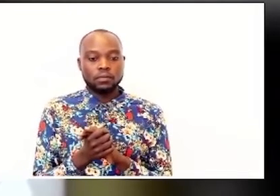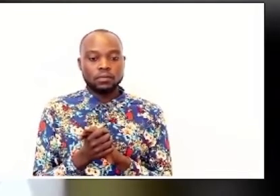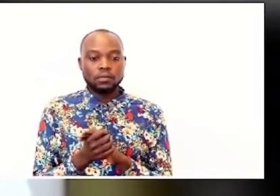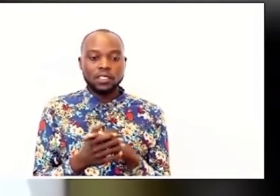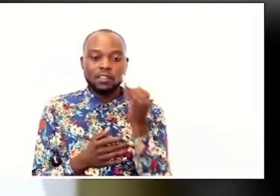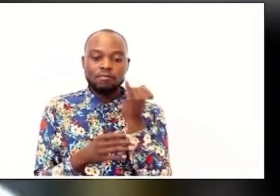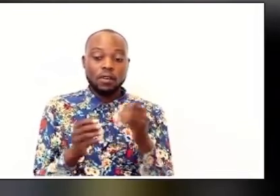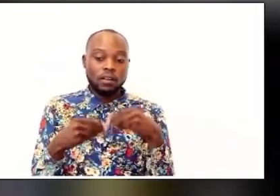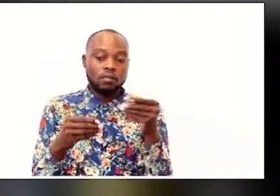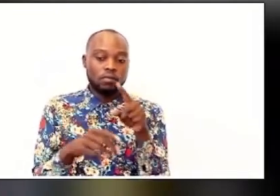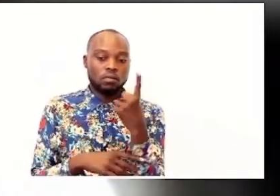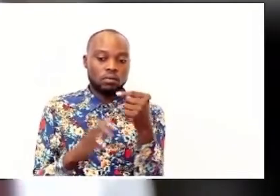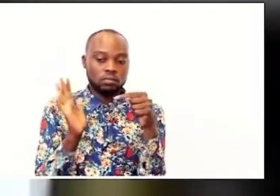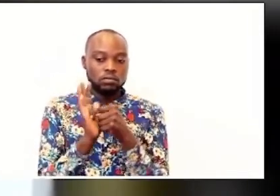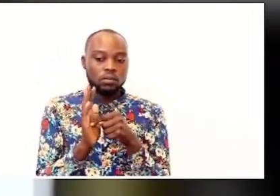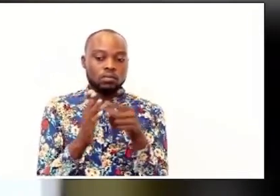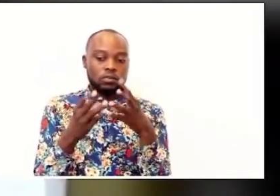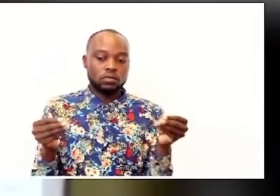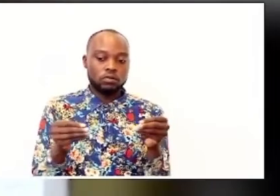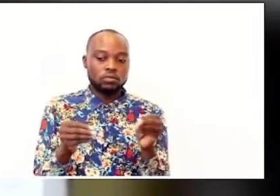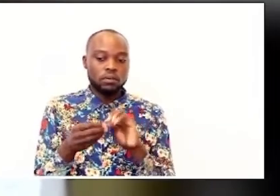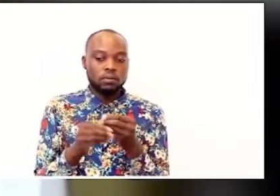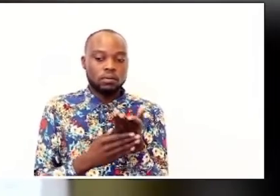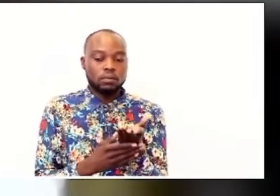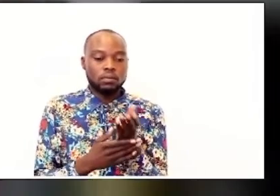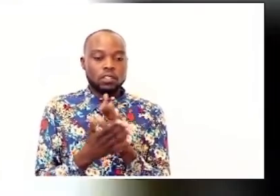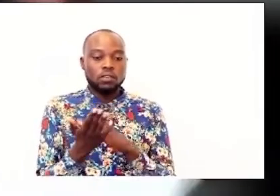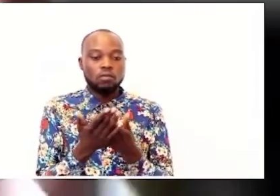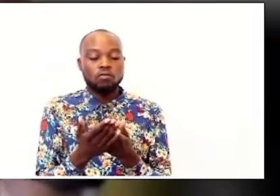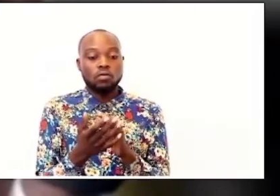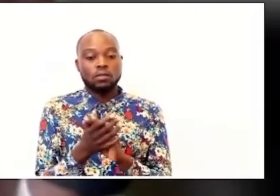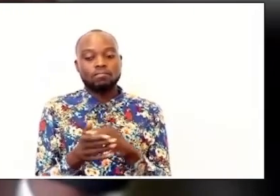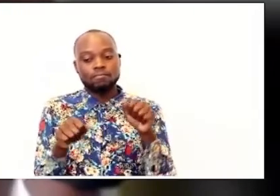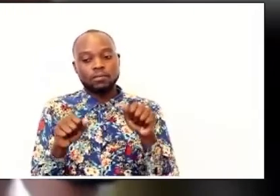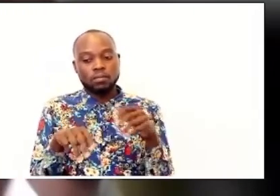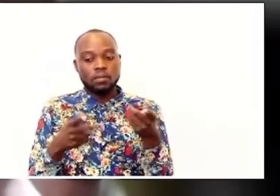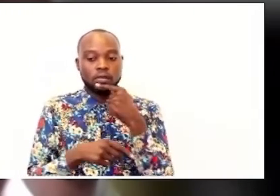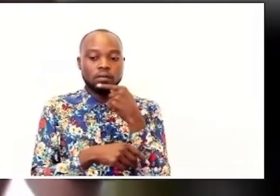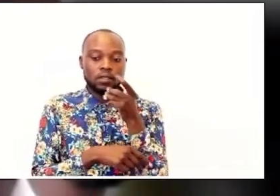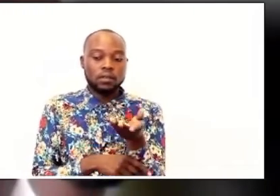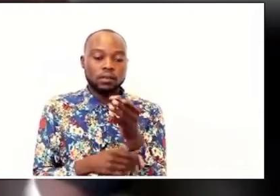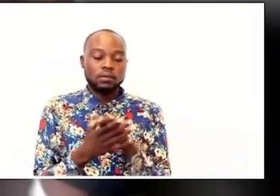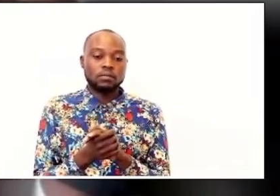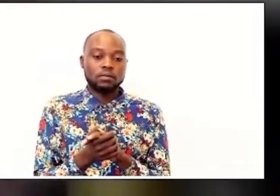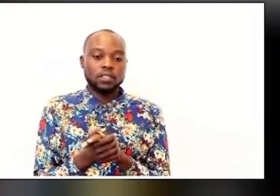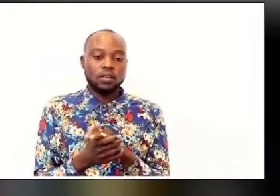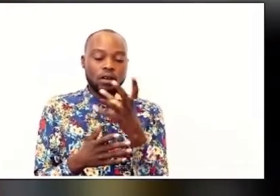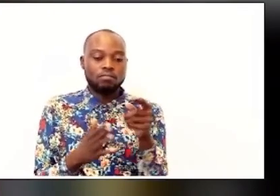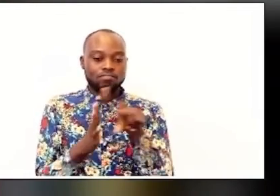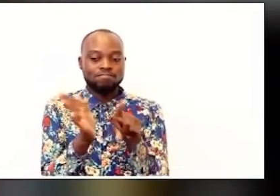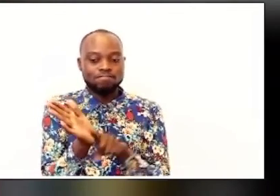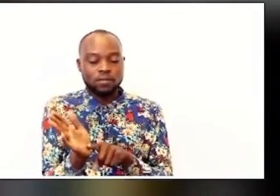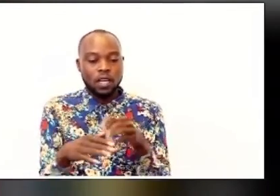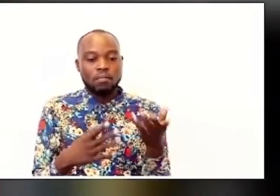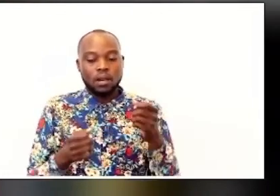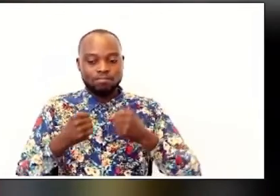you one example of false solutions as I wrap up, because of the entrapment that I talked about, you have policies that effectively